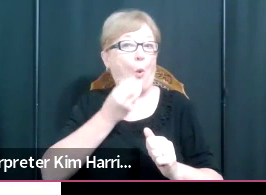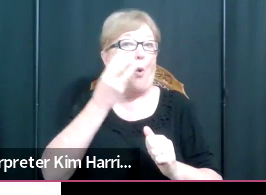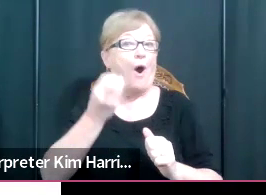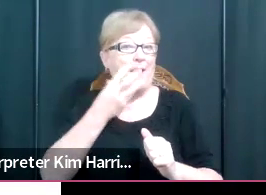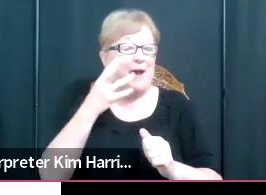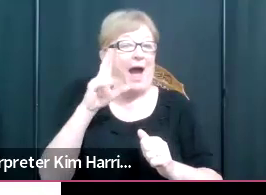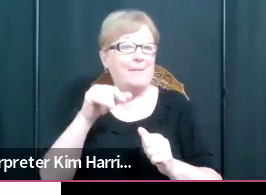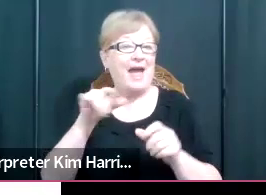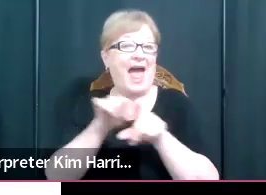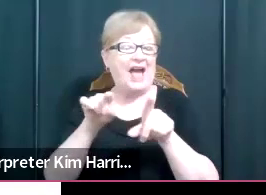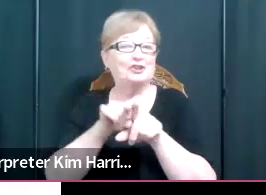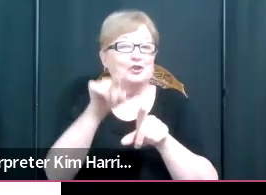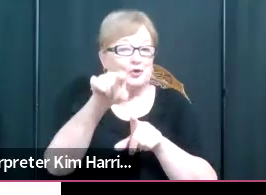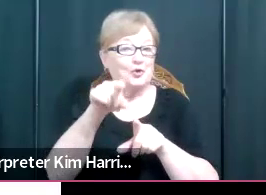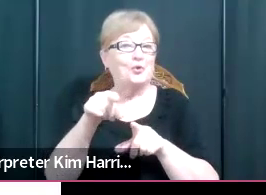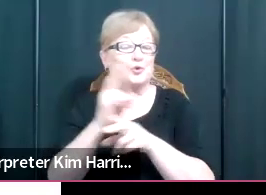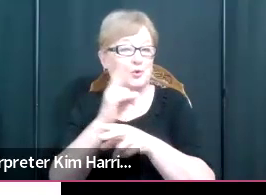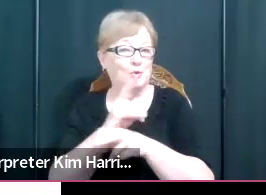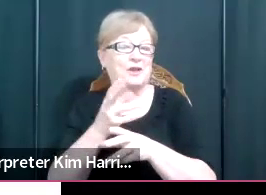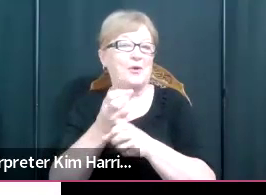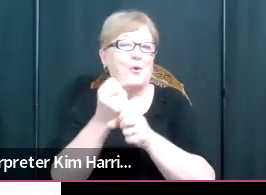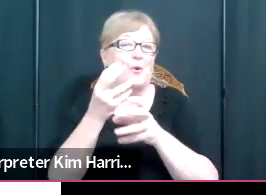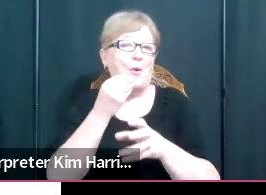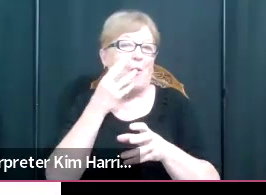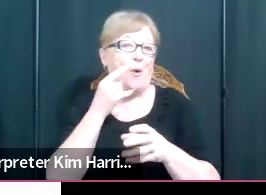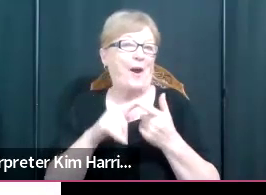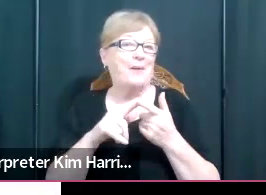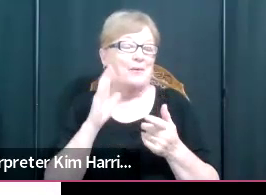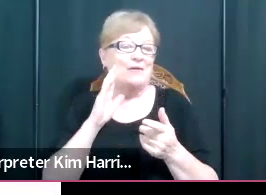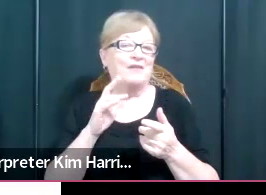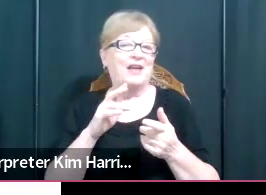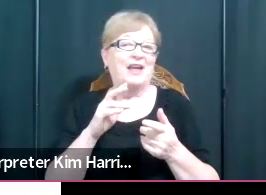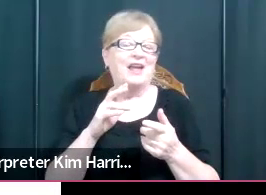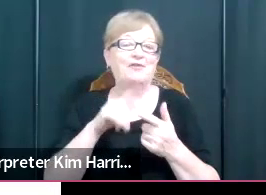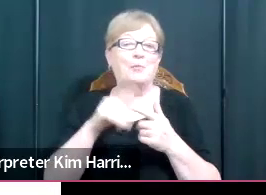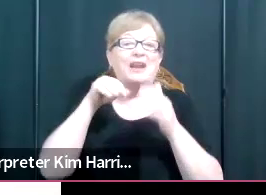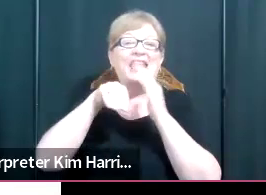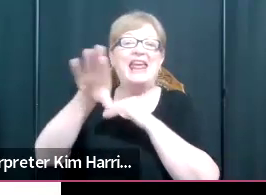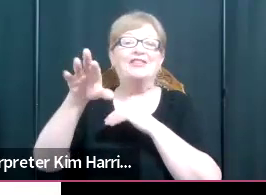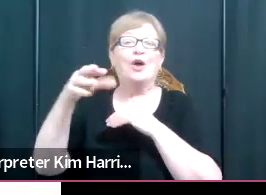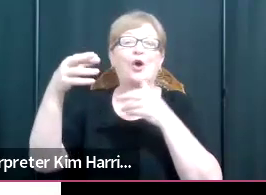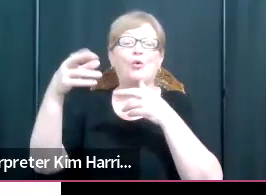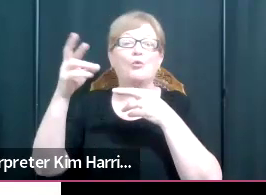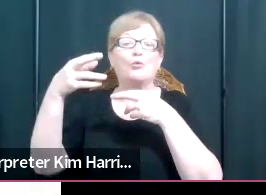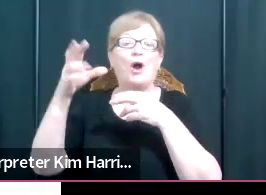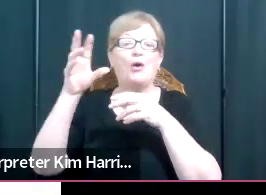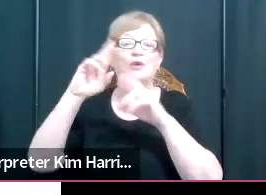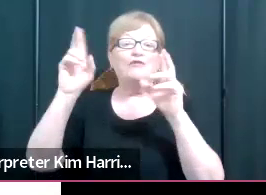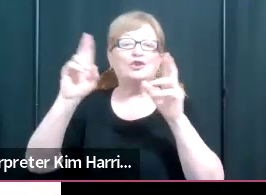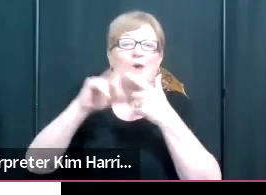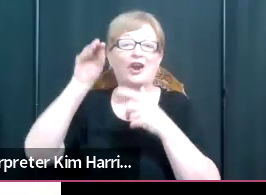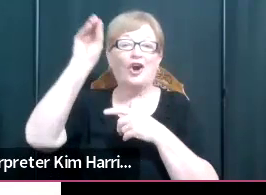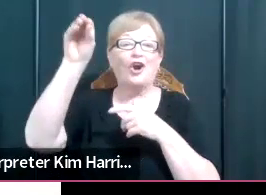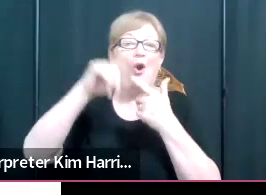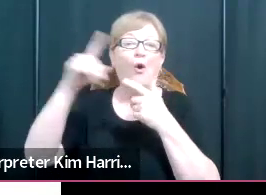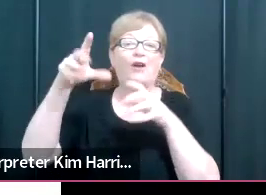though, so kind of a little pro tip there is if you pop it in the refrigerator or in the freezer to cool it down for just a